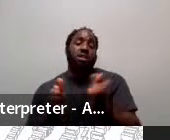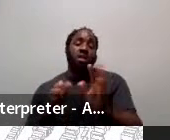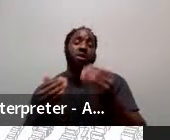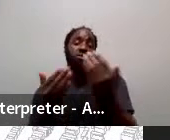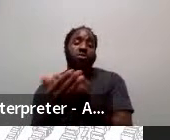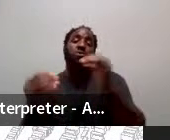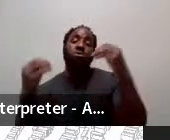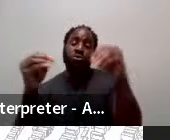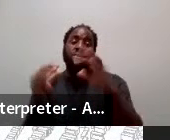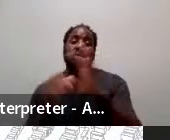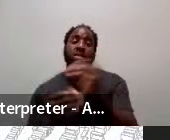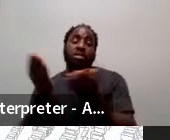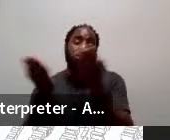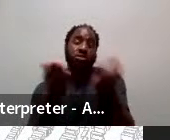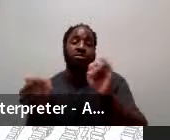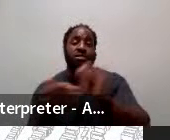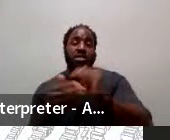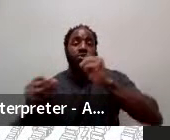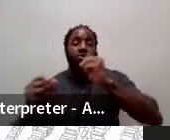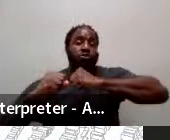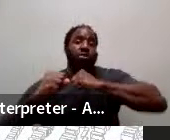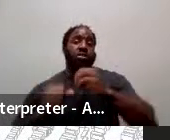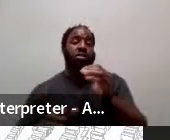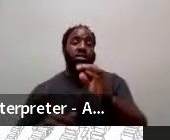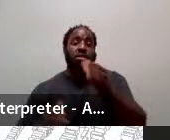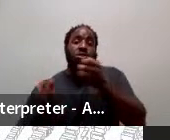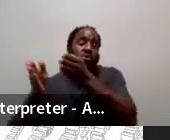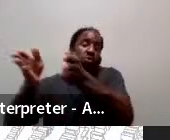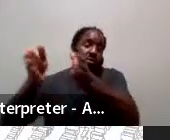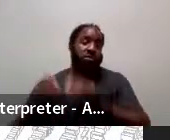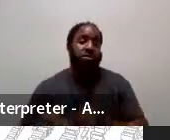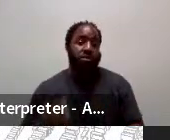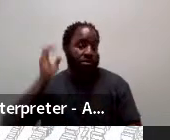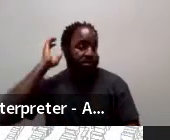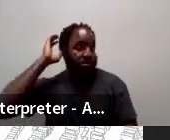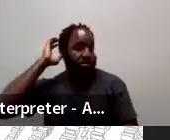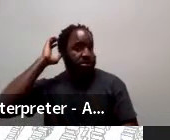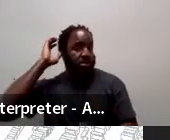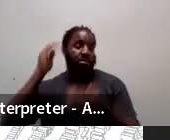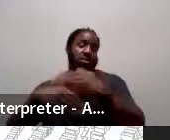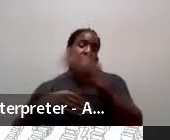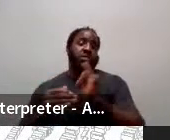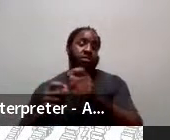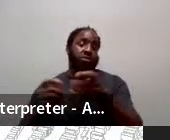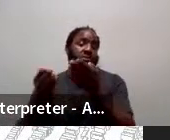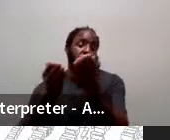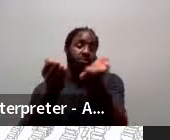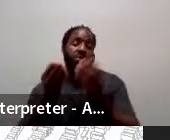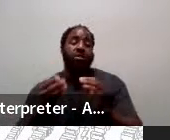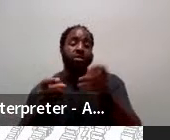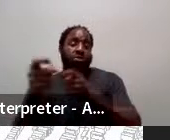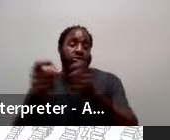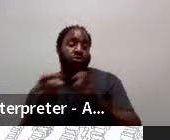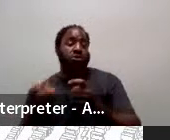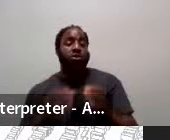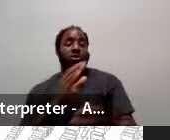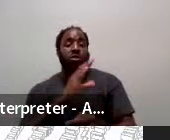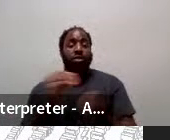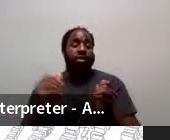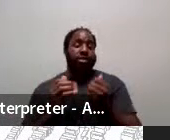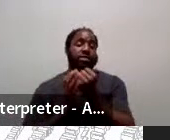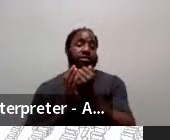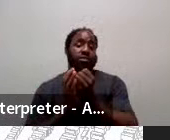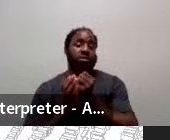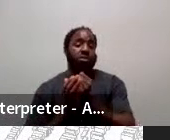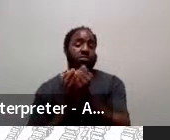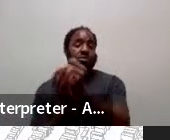other services that strengthen commercial corridors. Next is to provide controls to shape development and create open